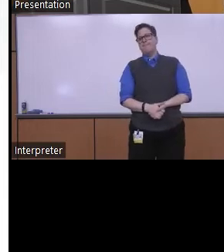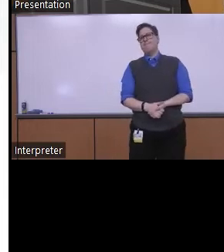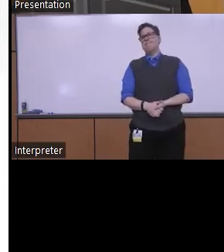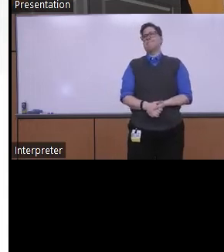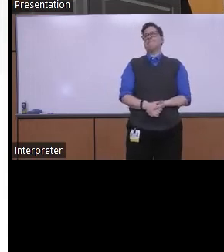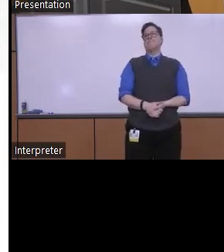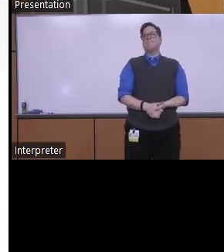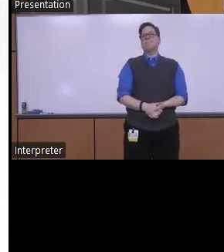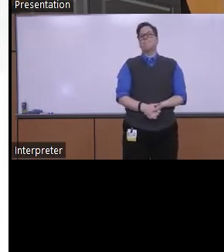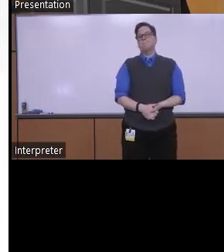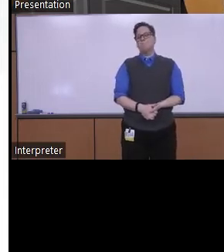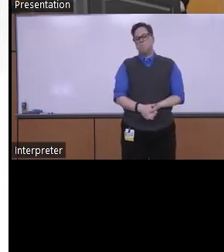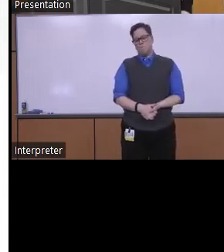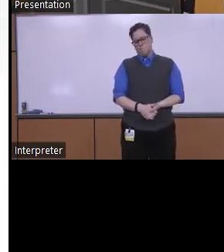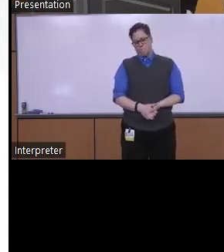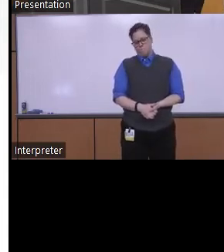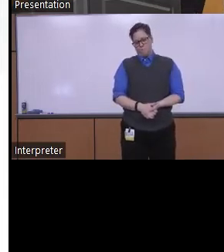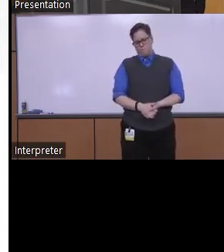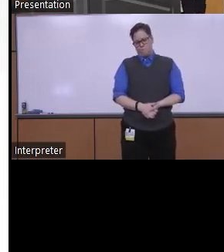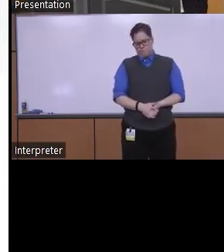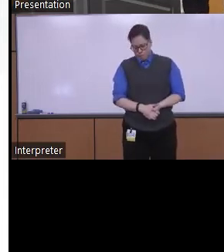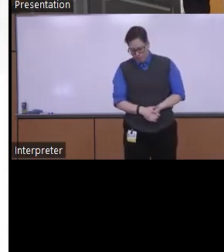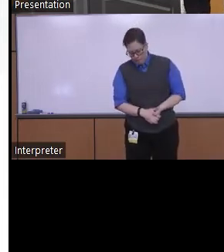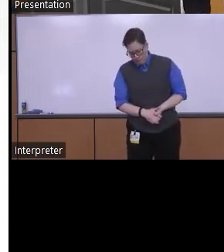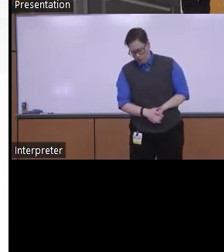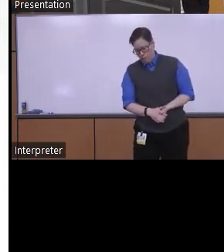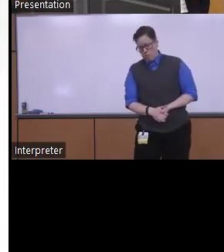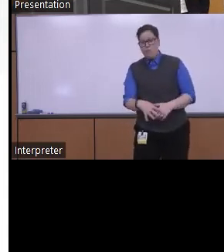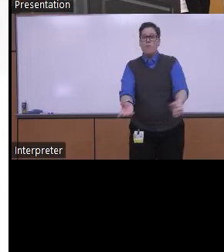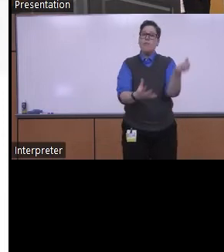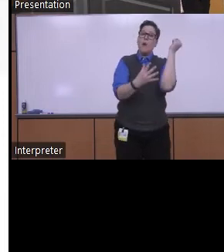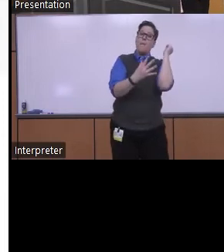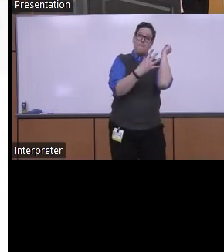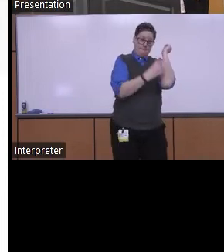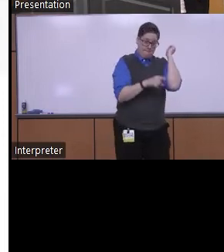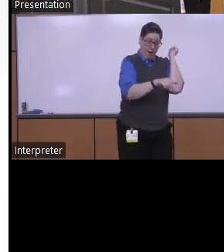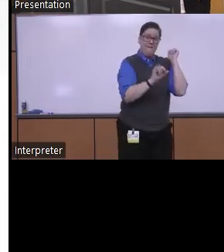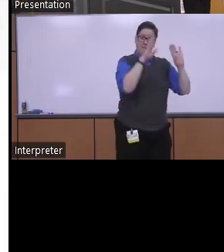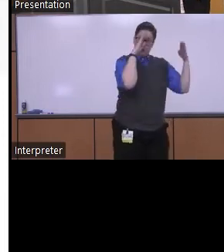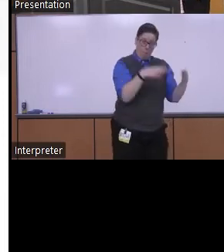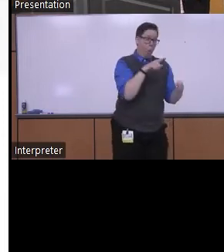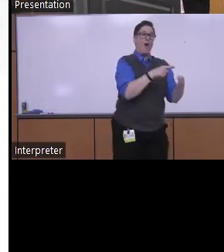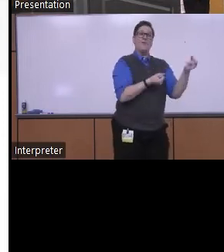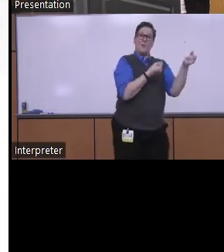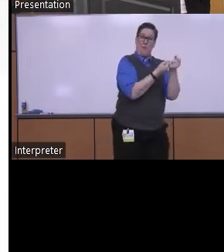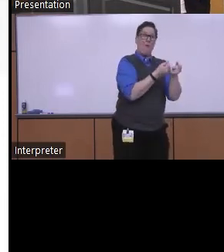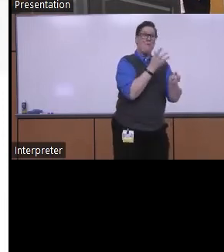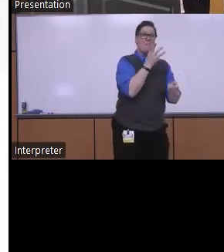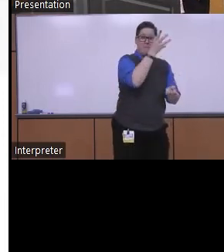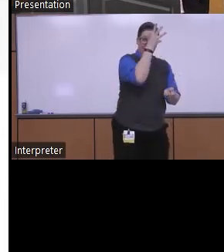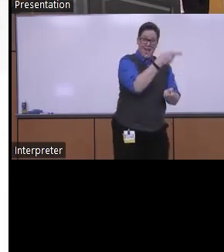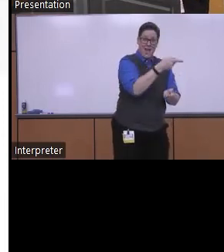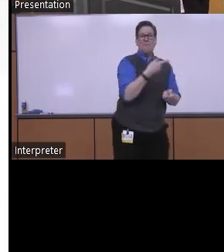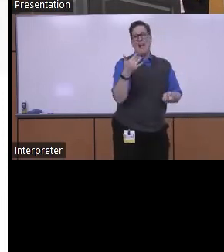And addressing poverty as a primary support to parenting is, as